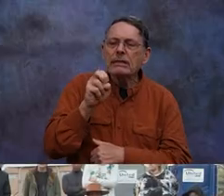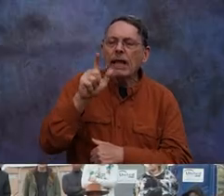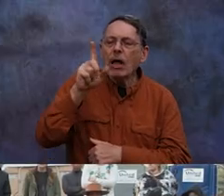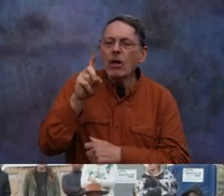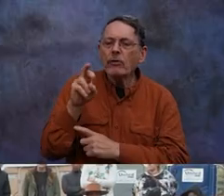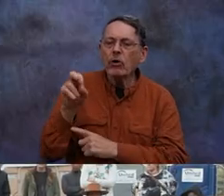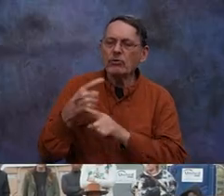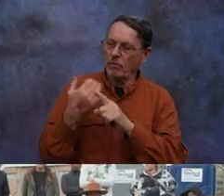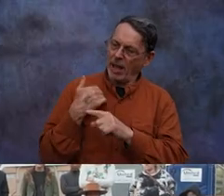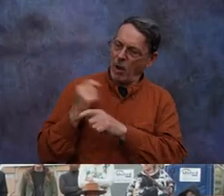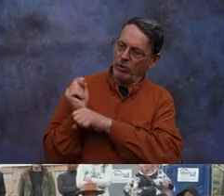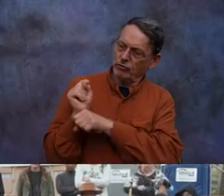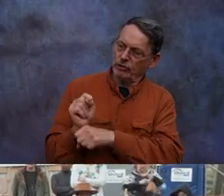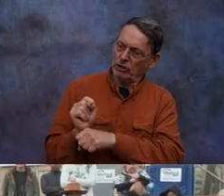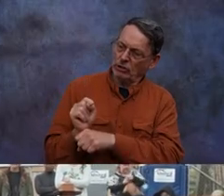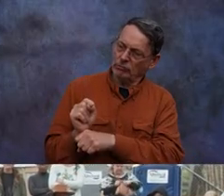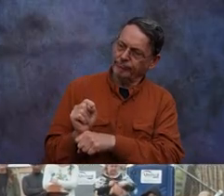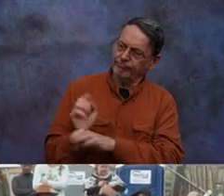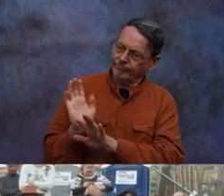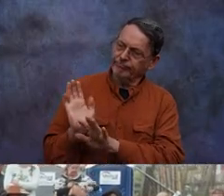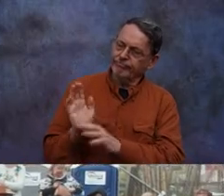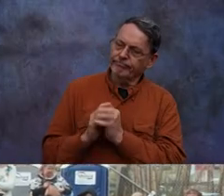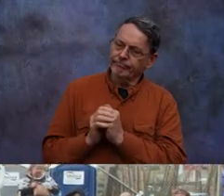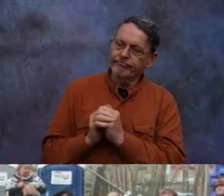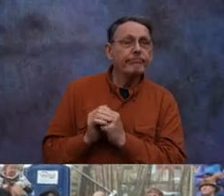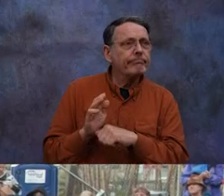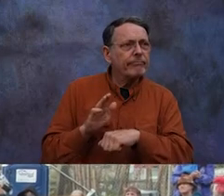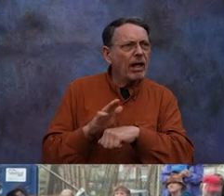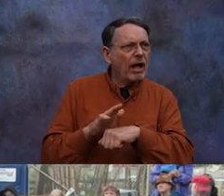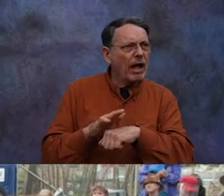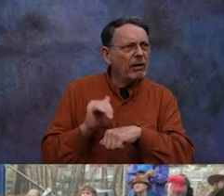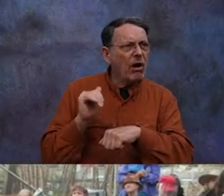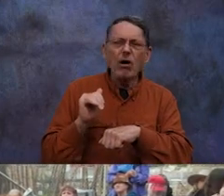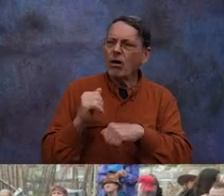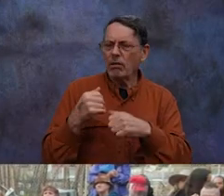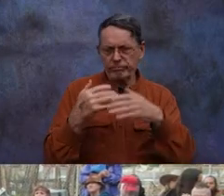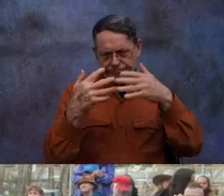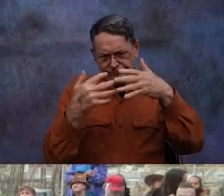the elders of our tradition. I call,